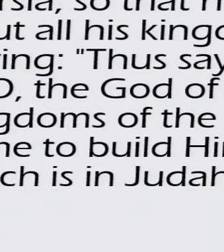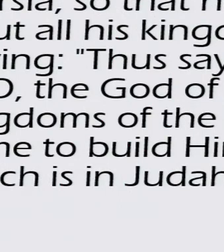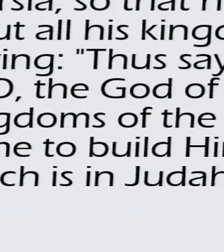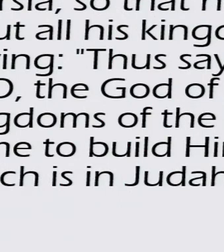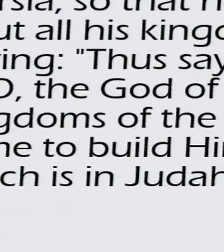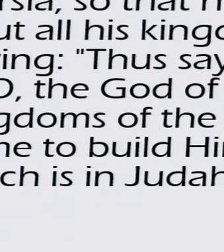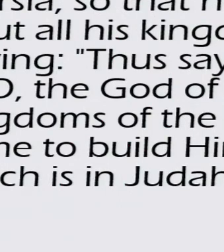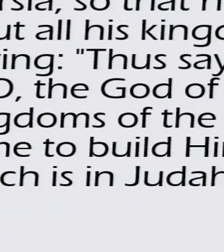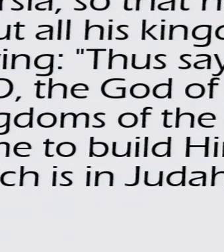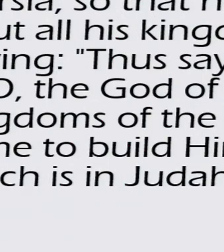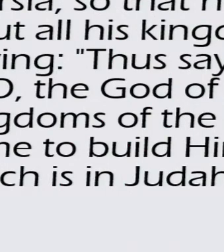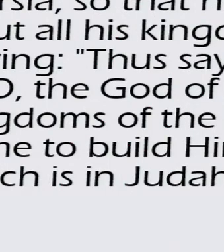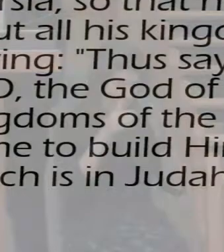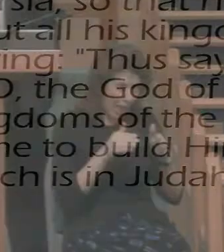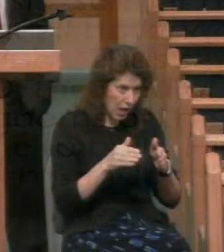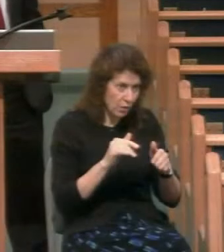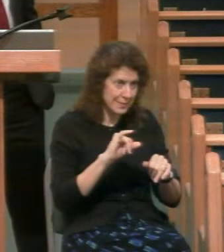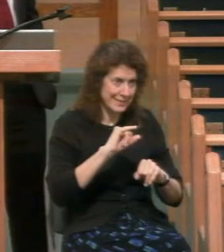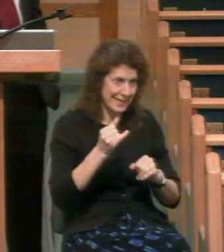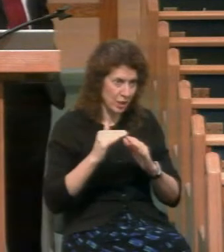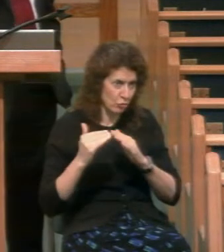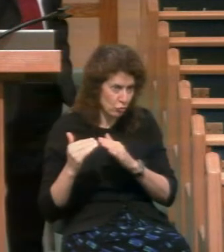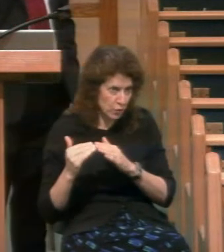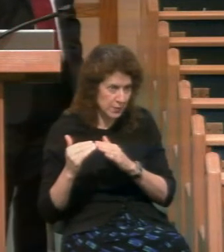Judah. Why is this important?